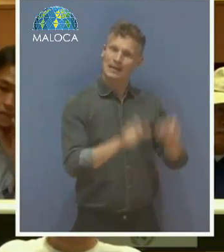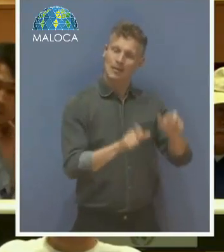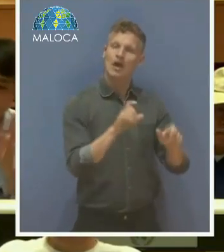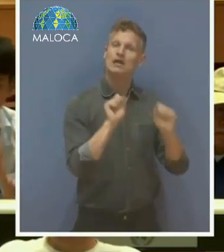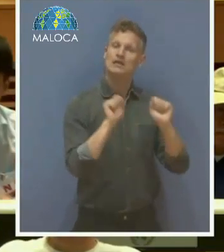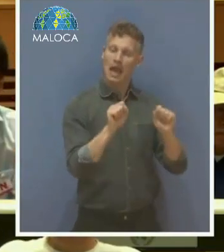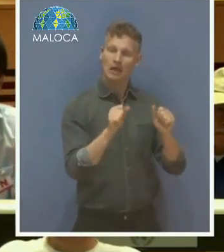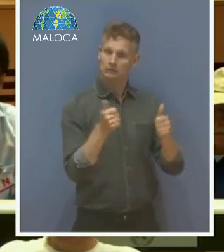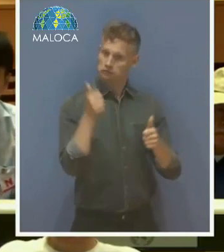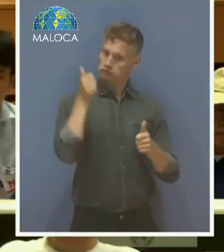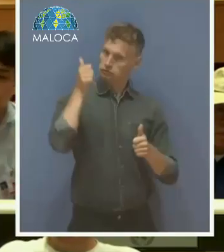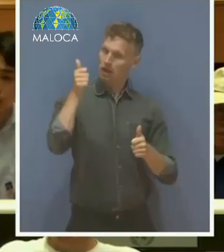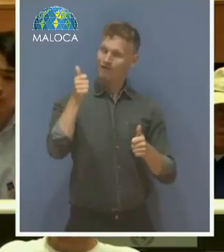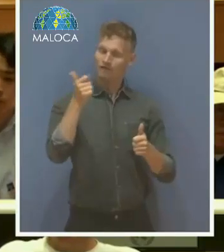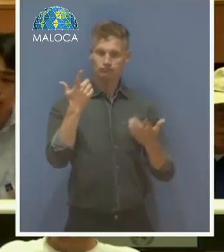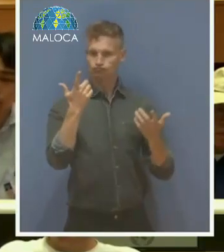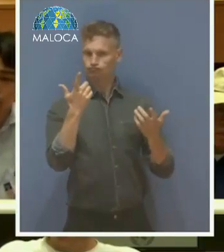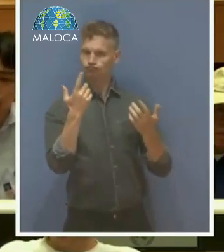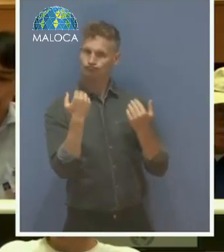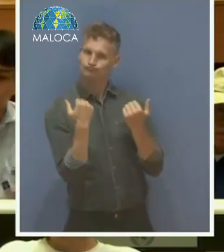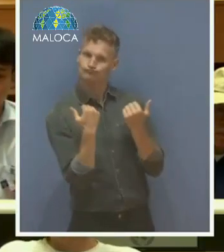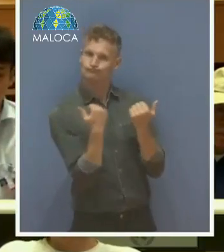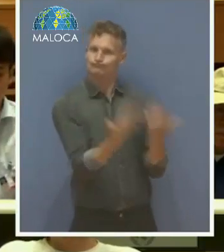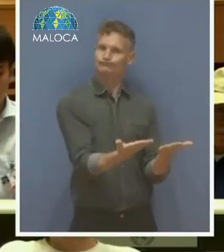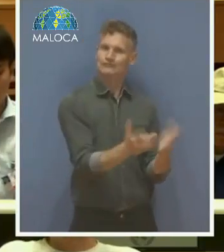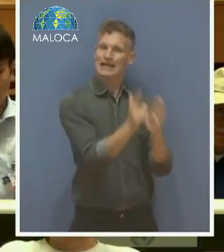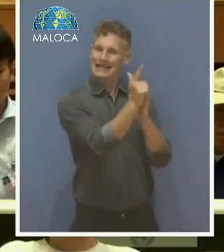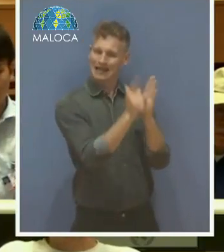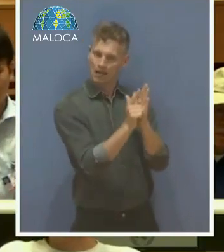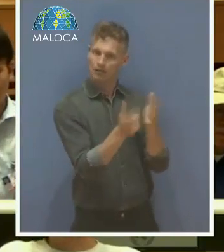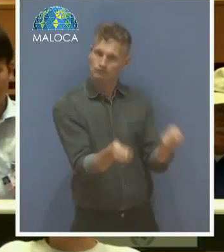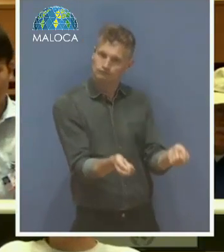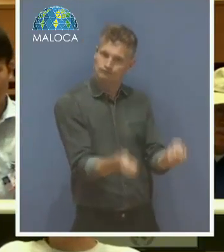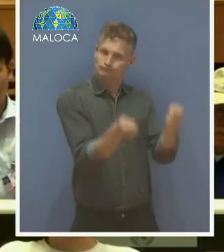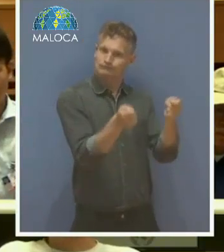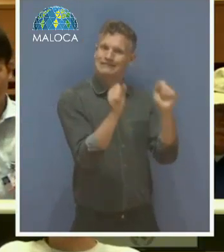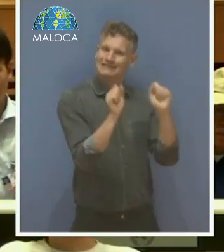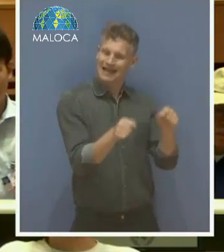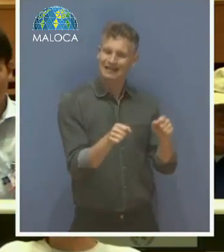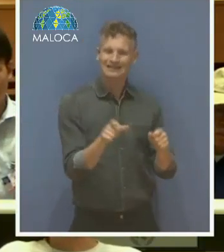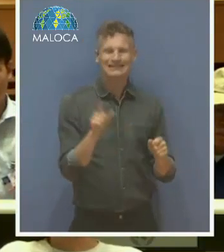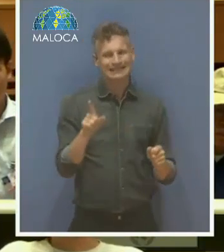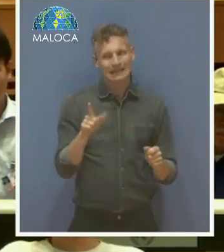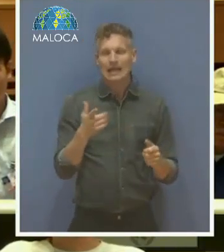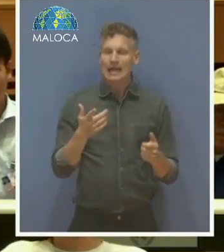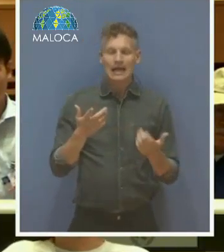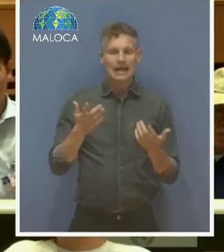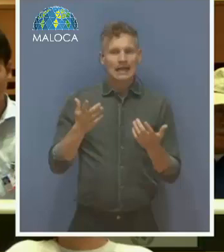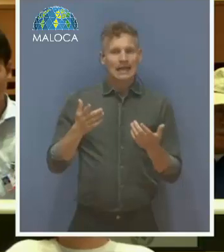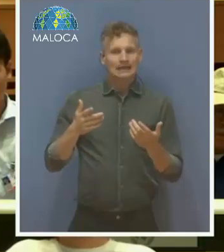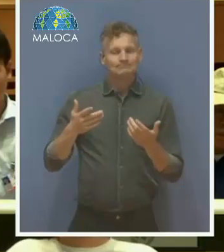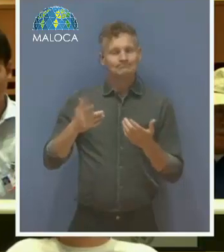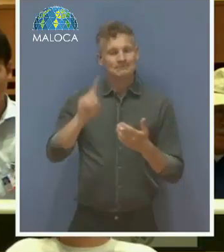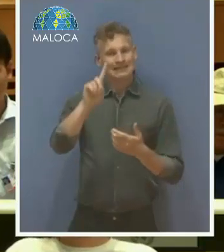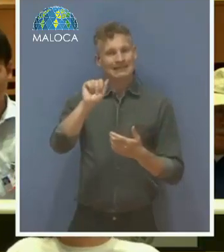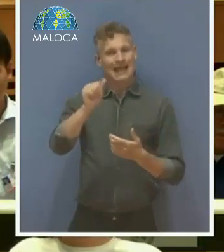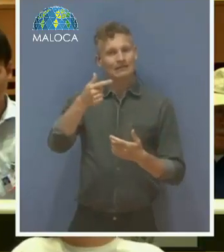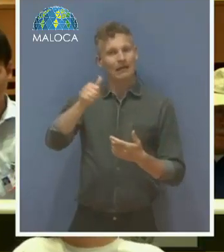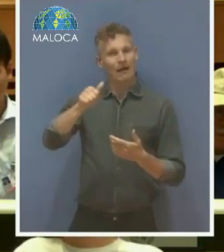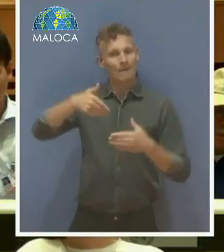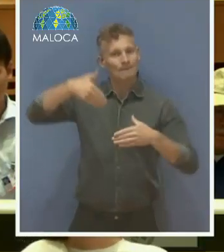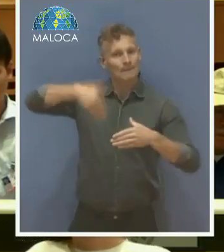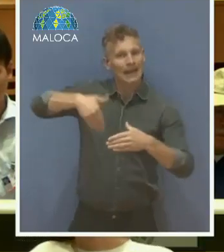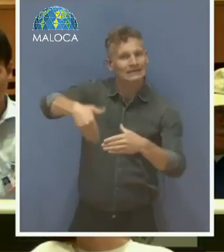own legal framework. There are technical problems linked to the use of databases, which could be exploited by